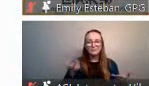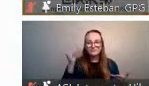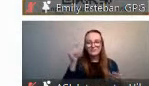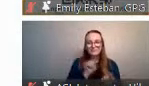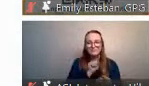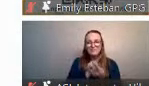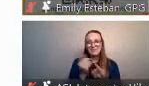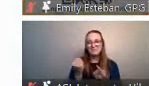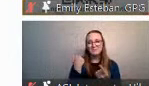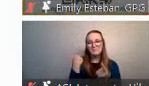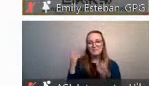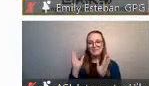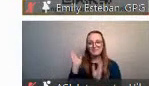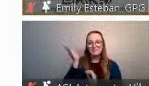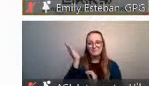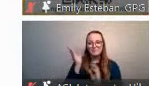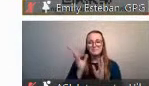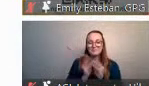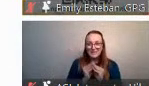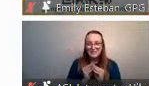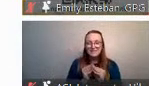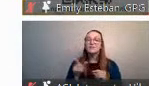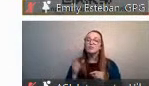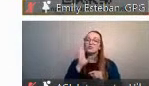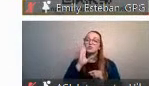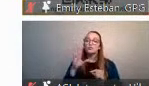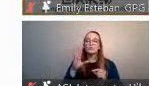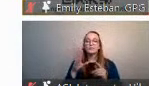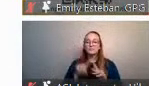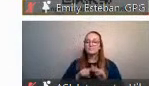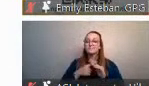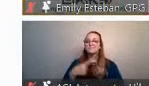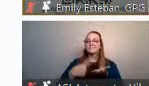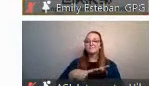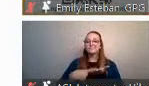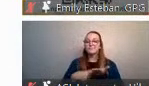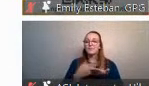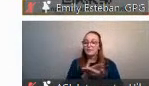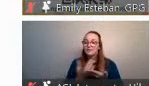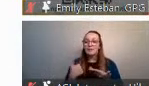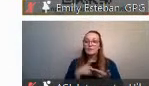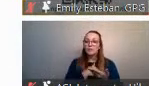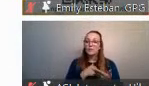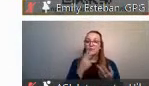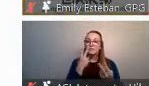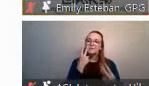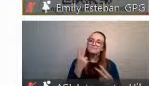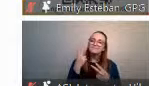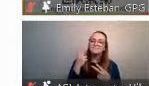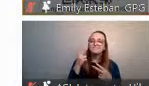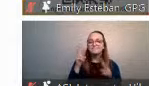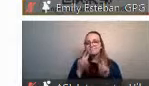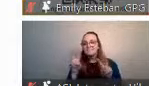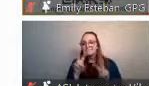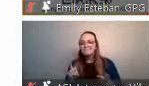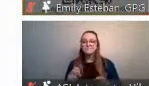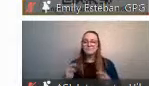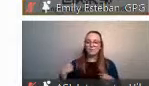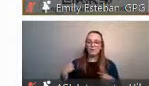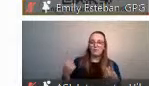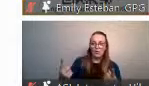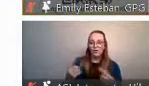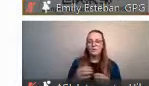of the group to further unpacking some of what we've reflected on to date, specifically looking at one of